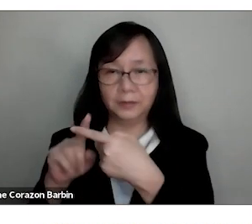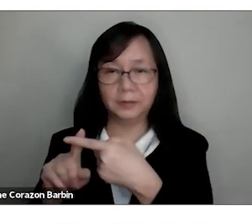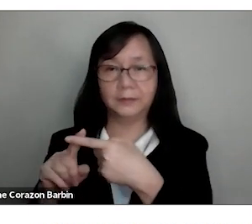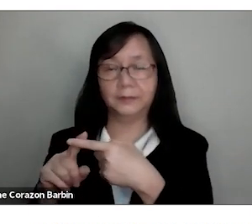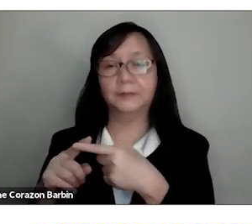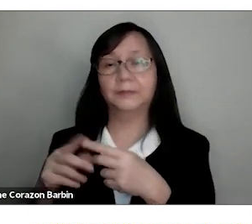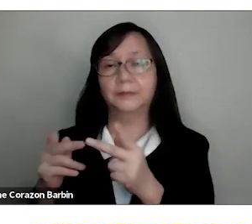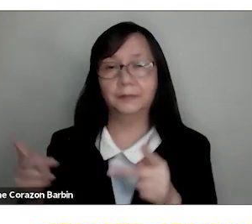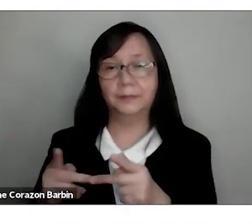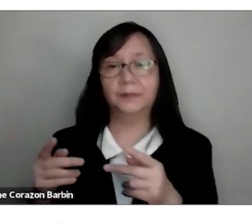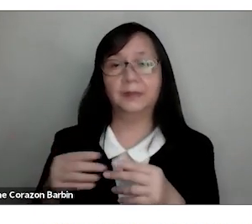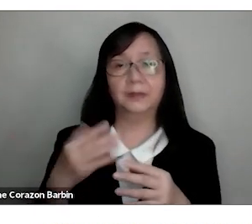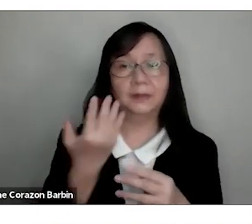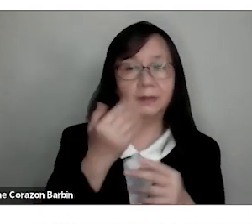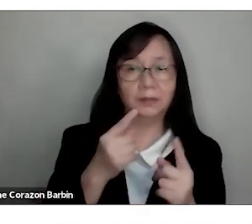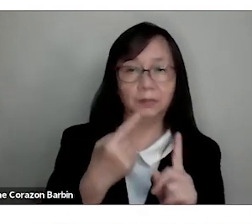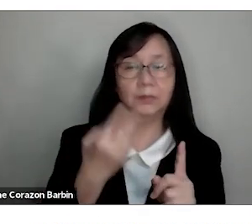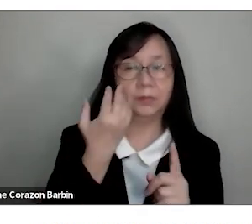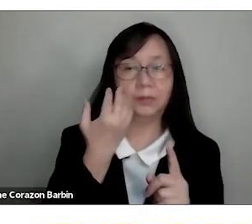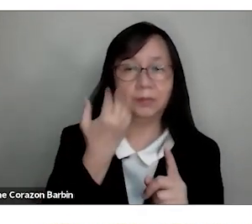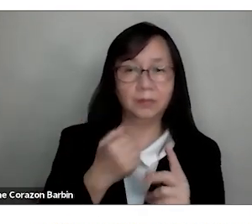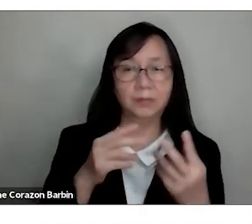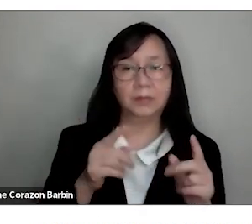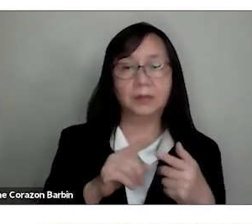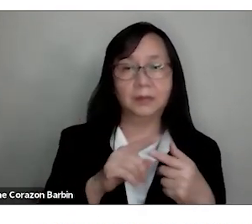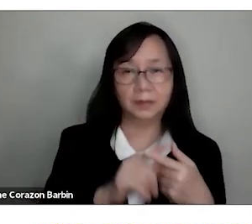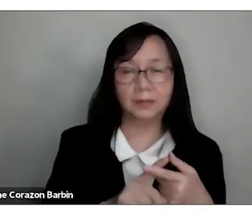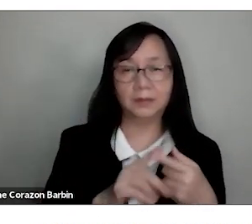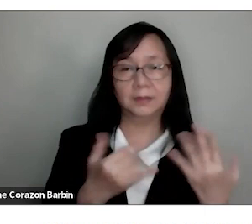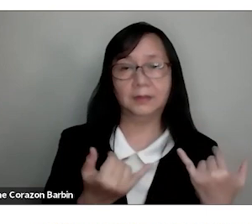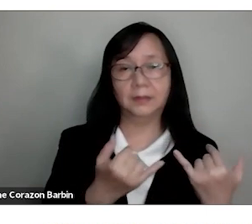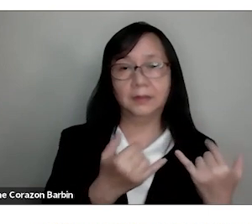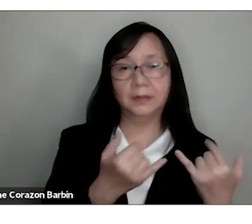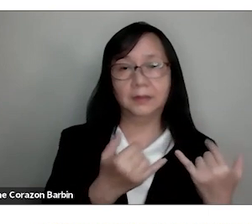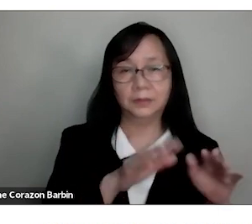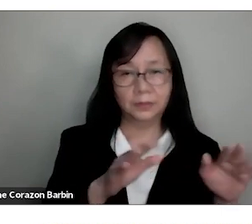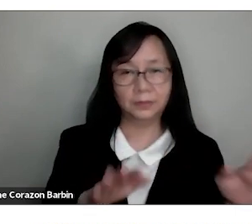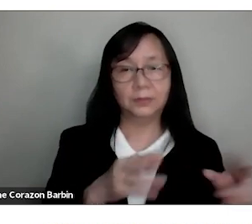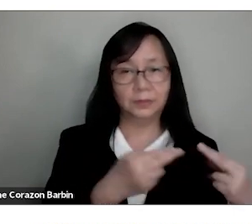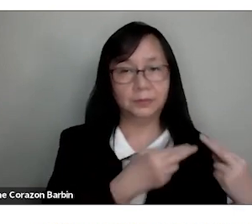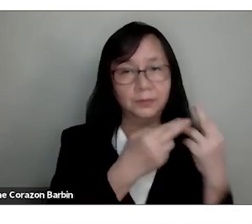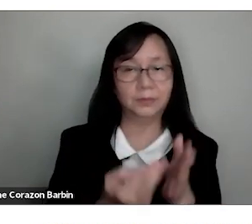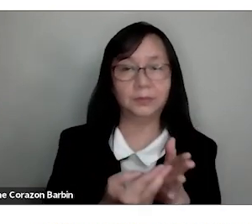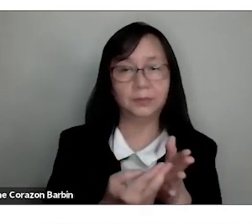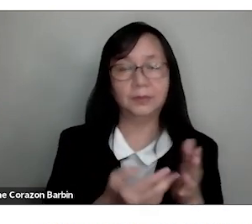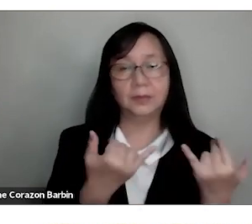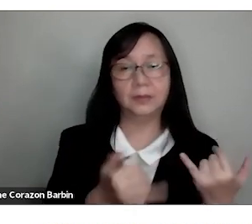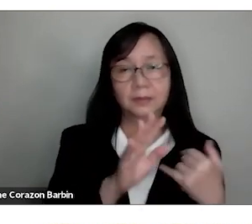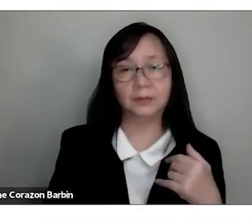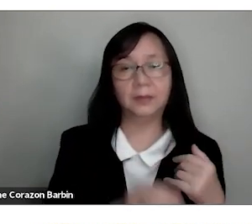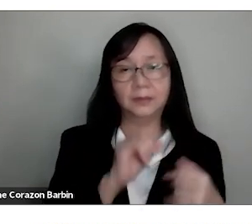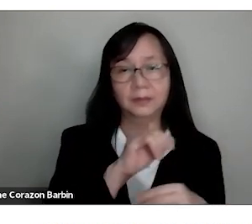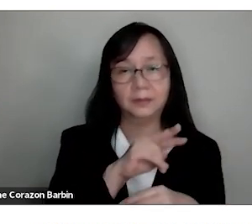the missing aspects, the children and youth's questions and recommendations, and the children and youth suggested indicators.